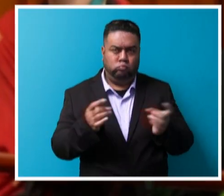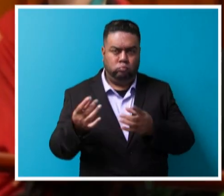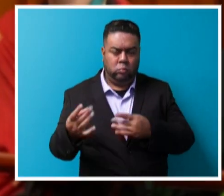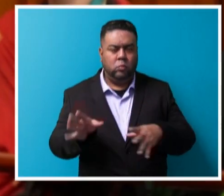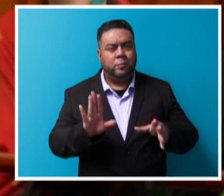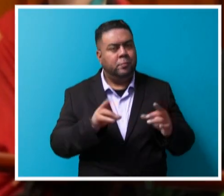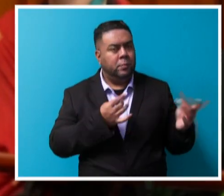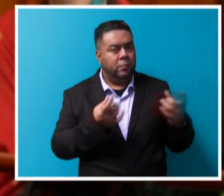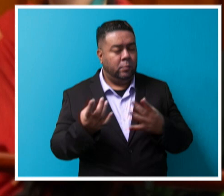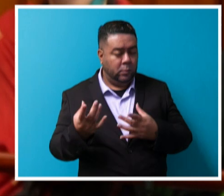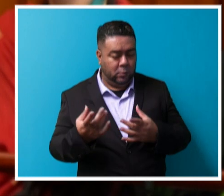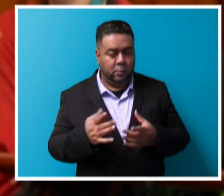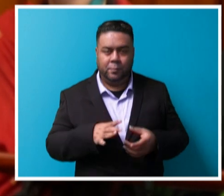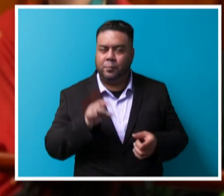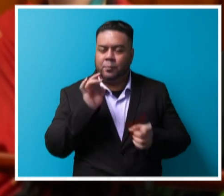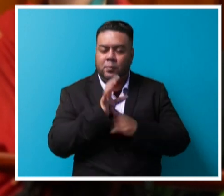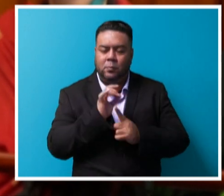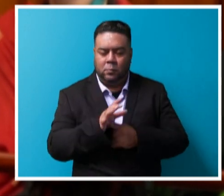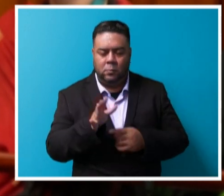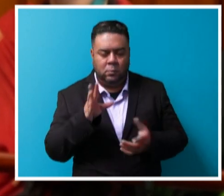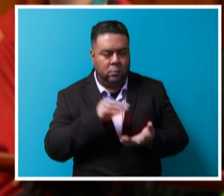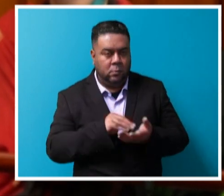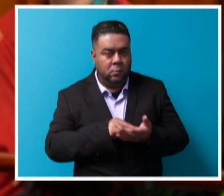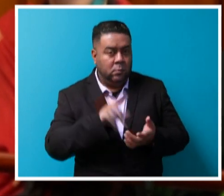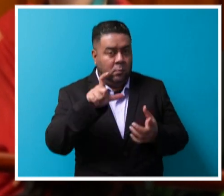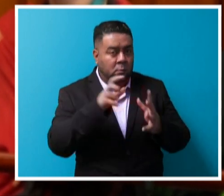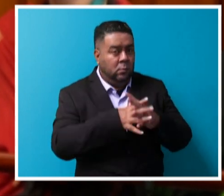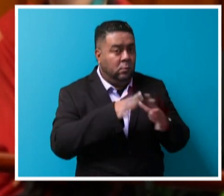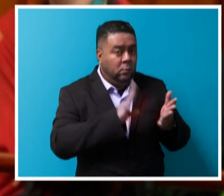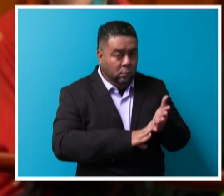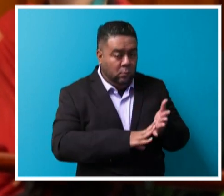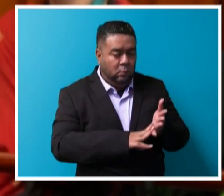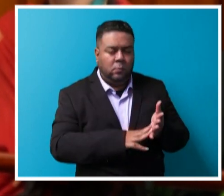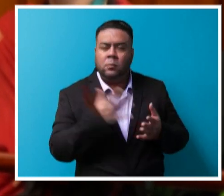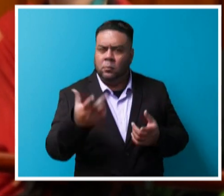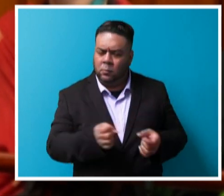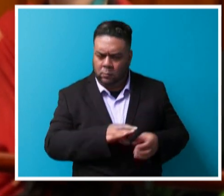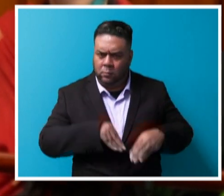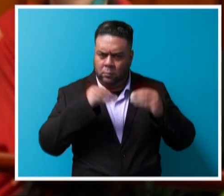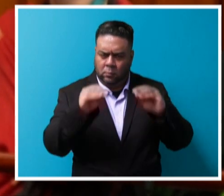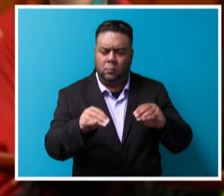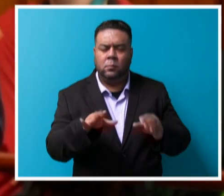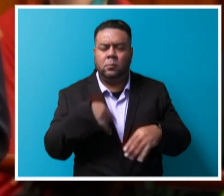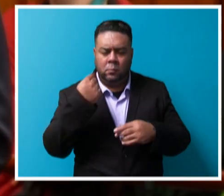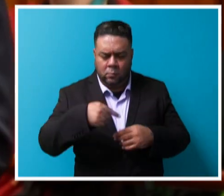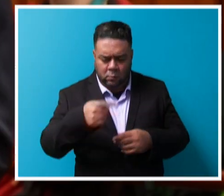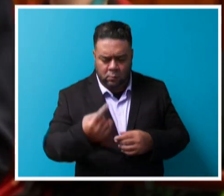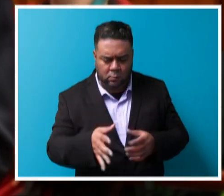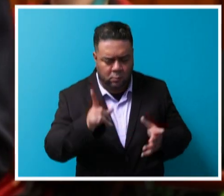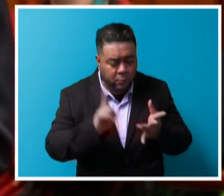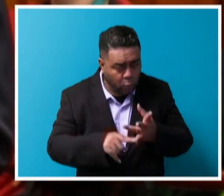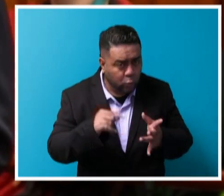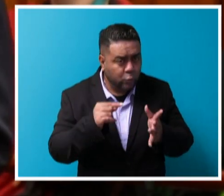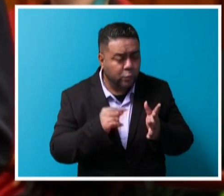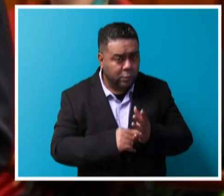expanded specialist services. At the Colonial War Memorial Hospital, investment continued at the operating theater, at